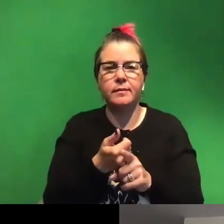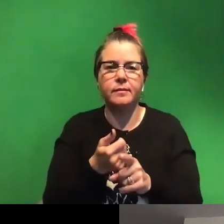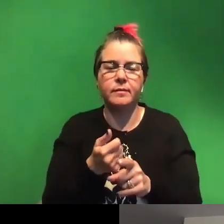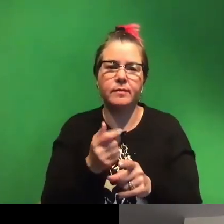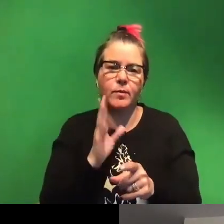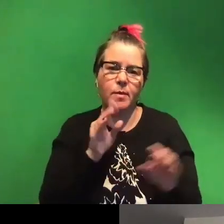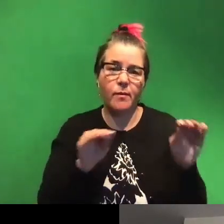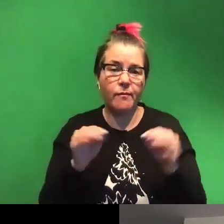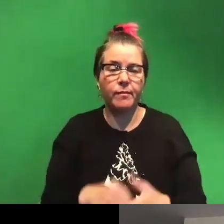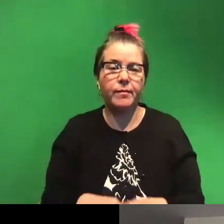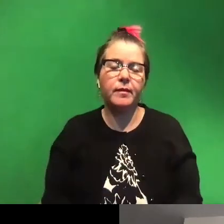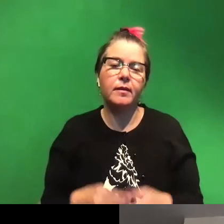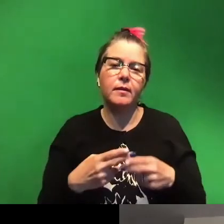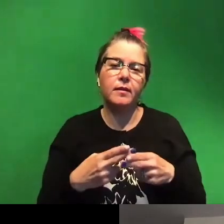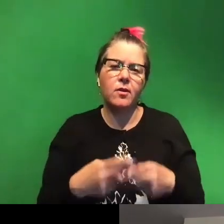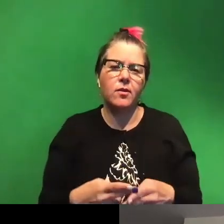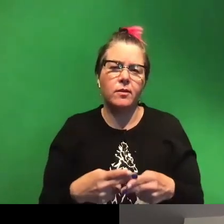move. It's called